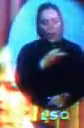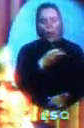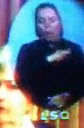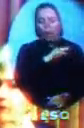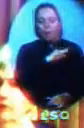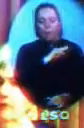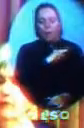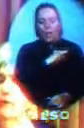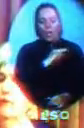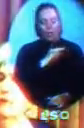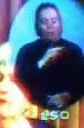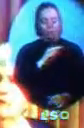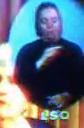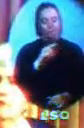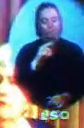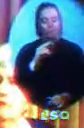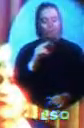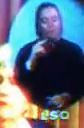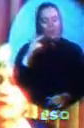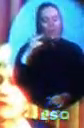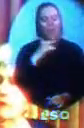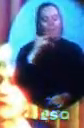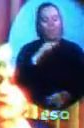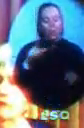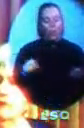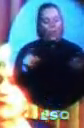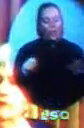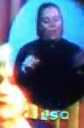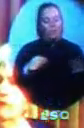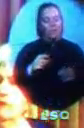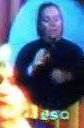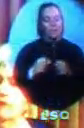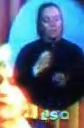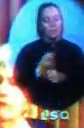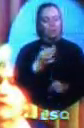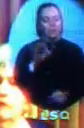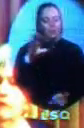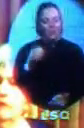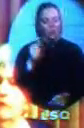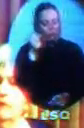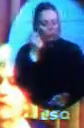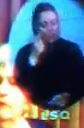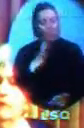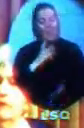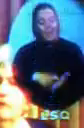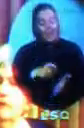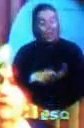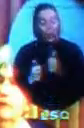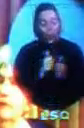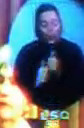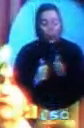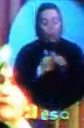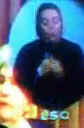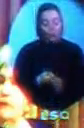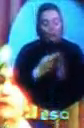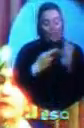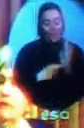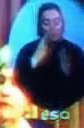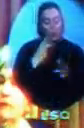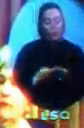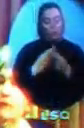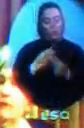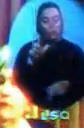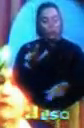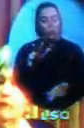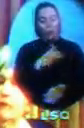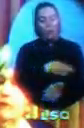right thing, hold an open Canadian competition to save at least $3 billion for taxpayers? That's